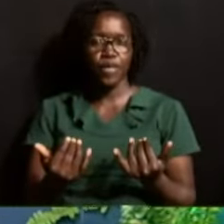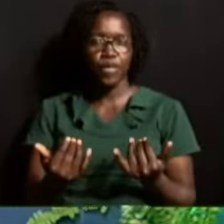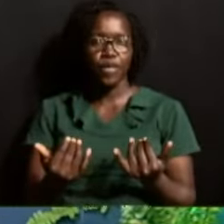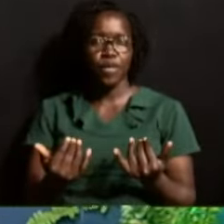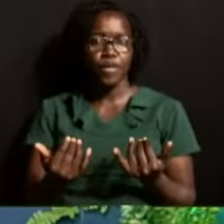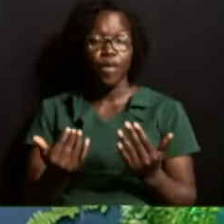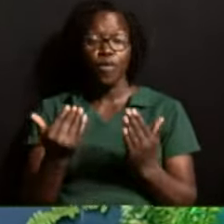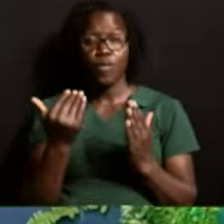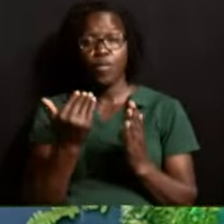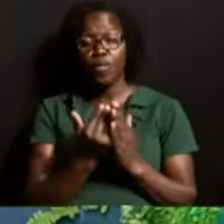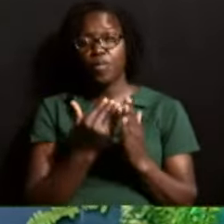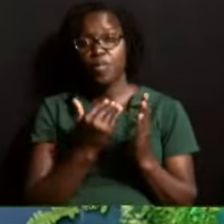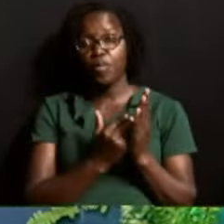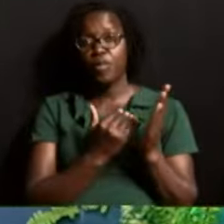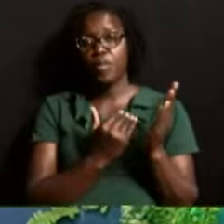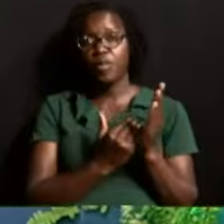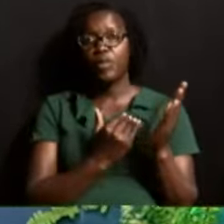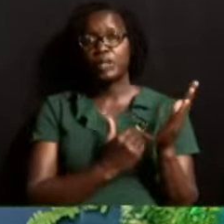series.